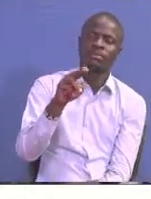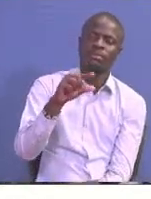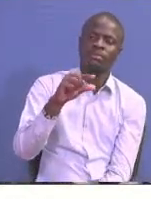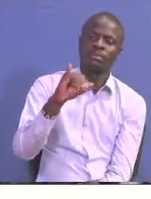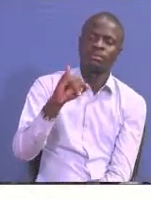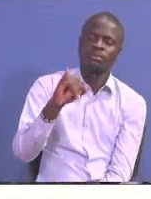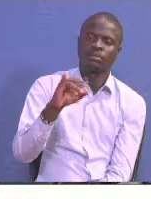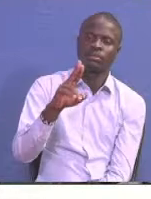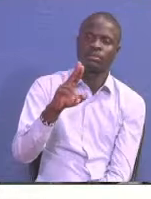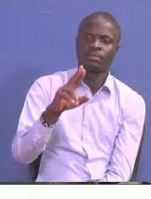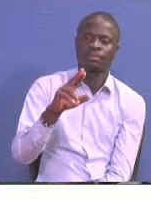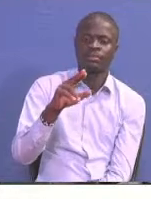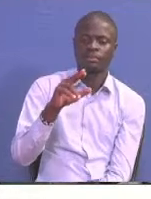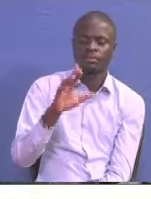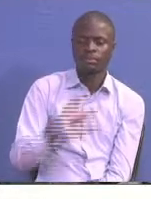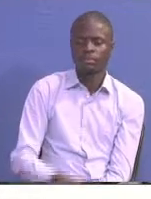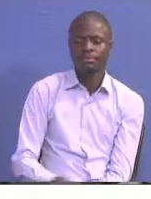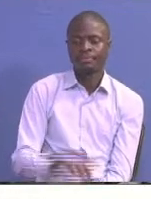Colleagues,